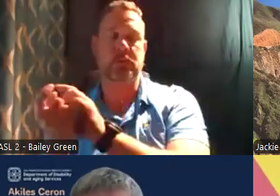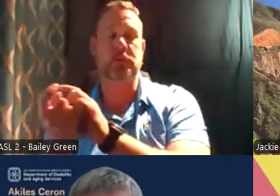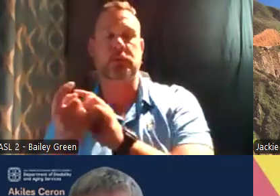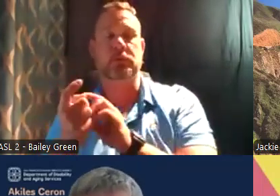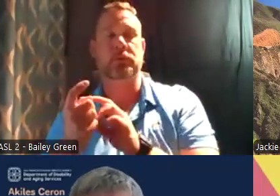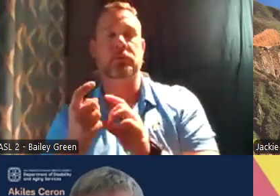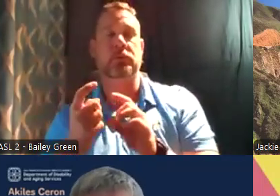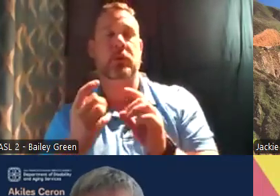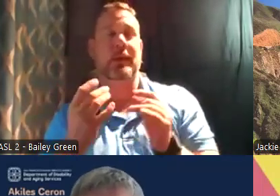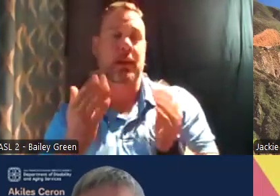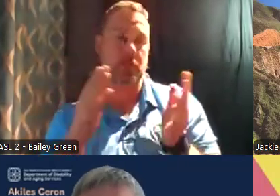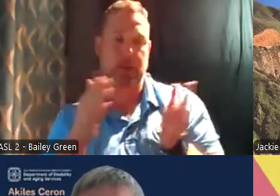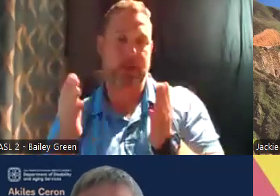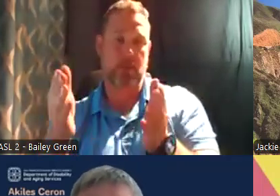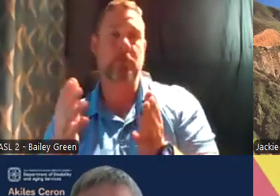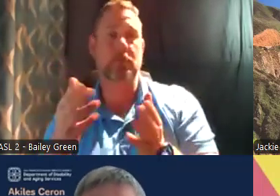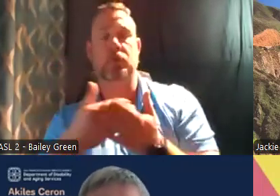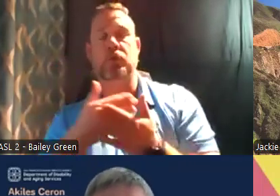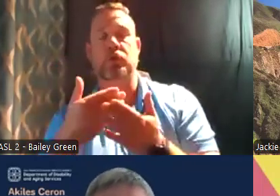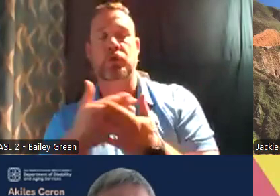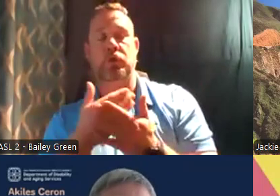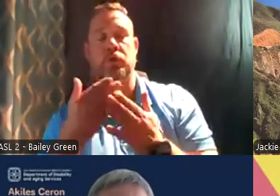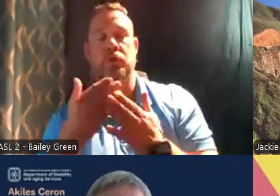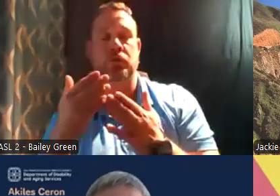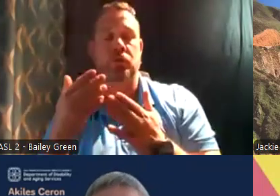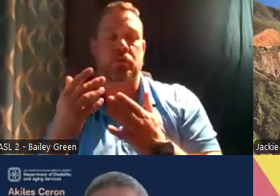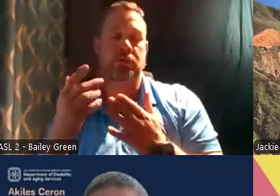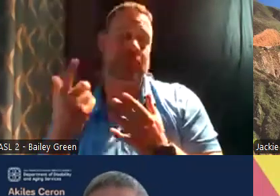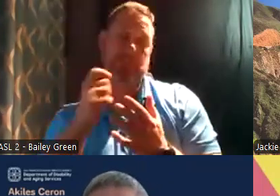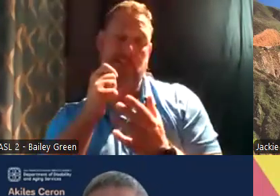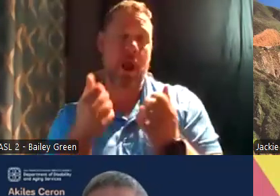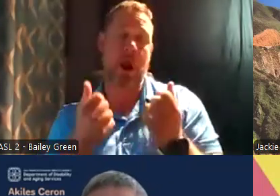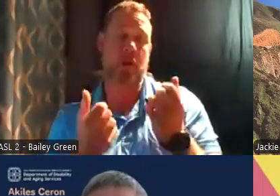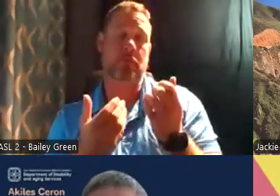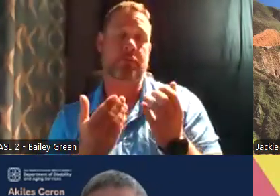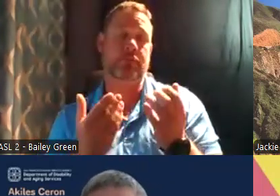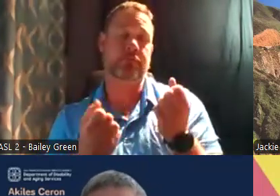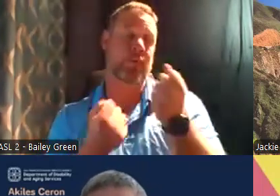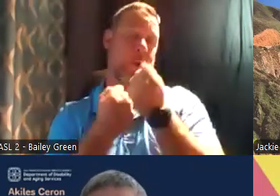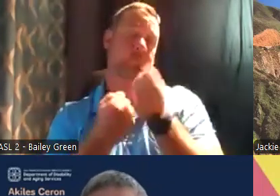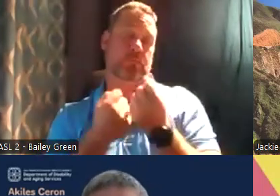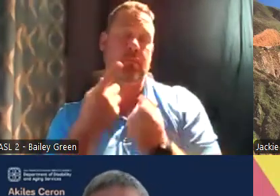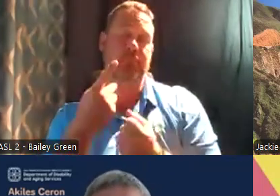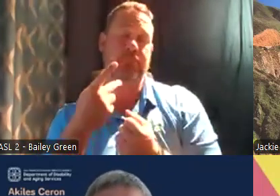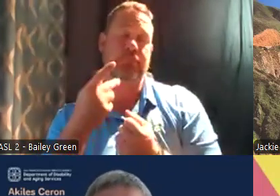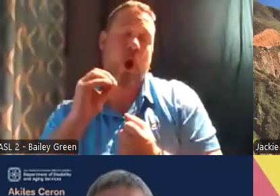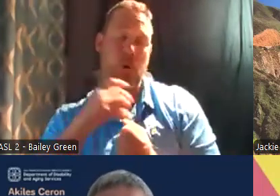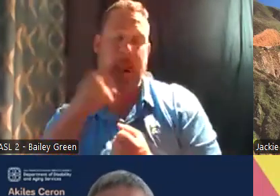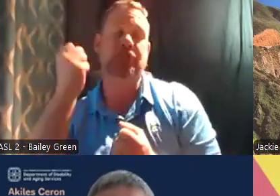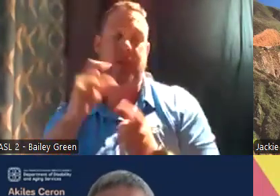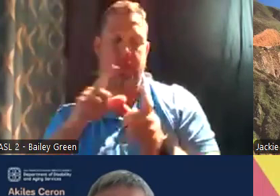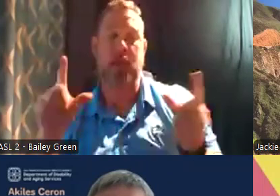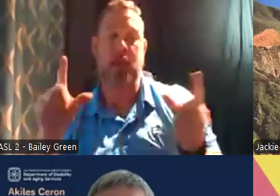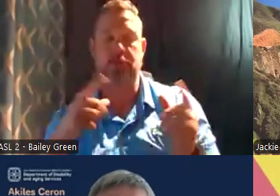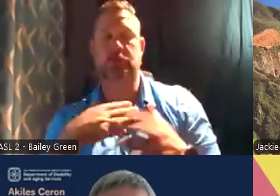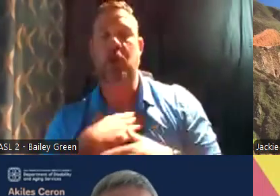we're navigating a landscape that sometimes does not promote pro-aging language. So just so appreciate all of